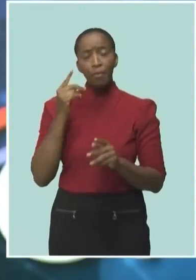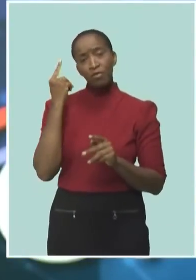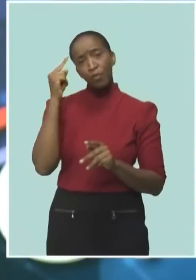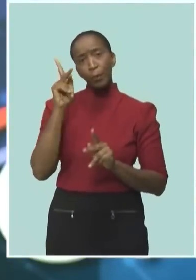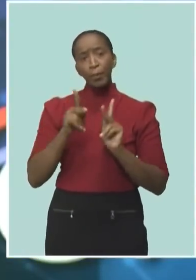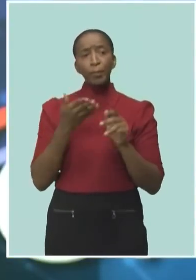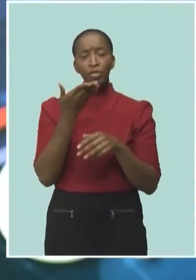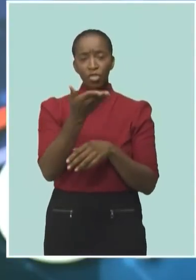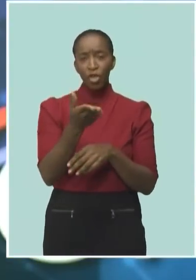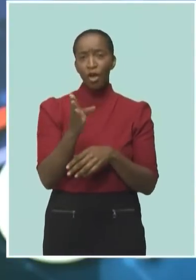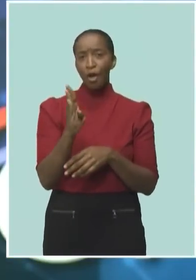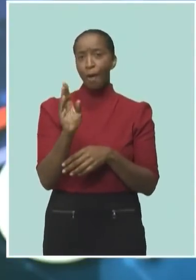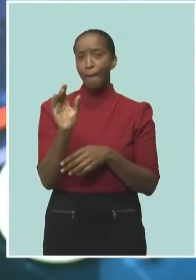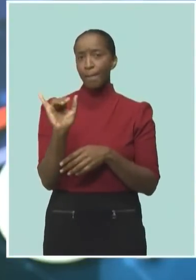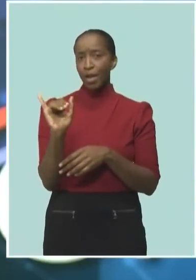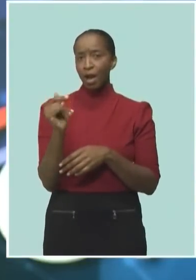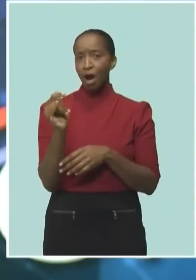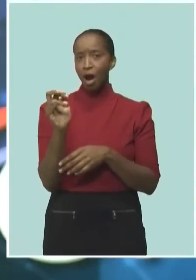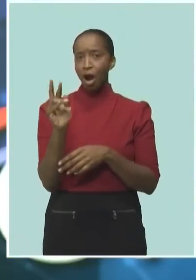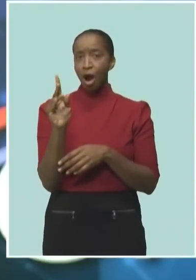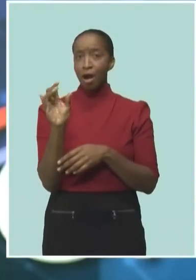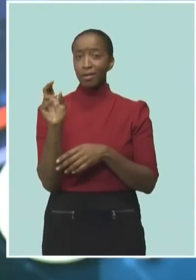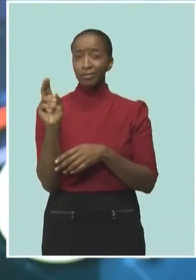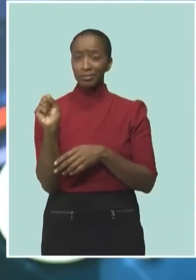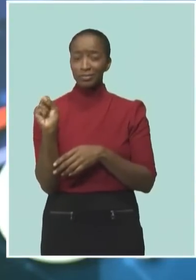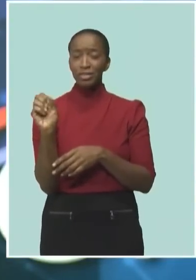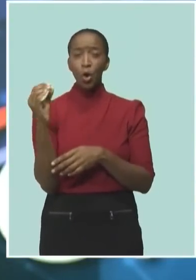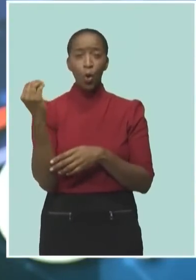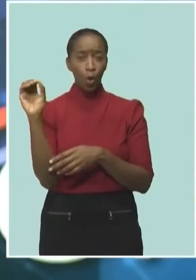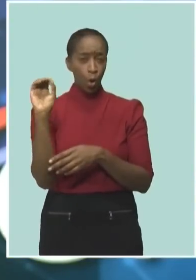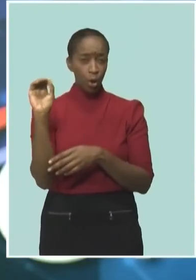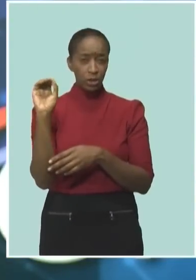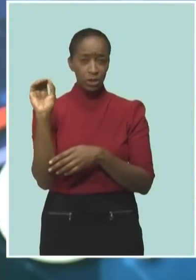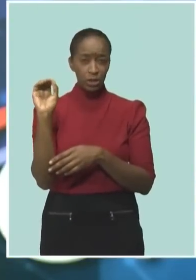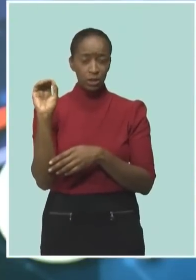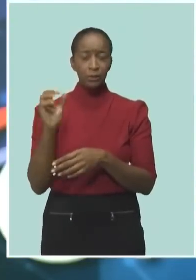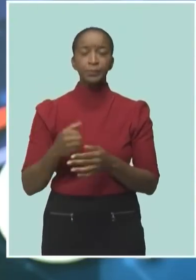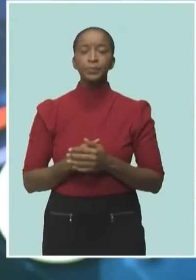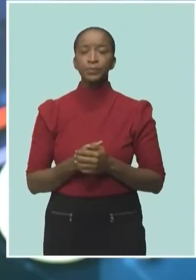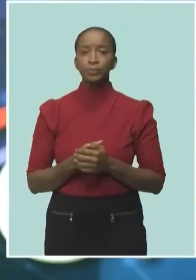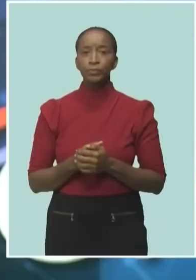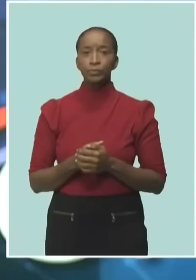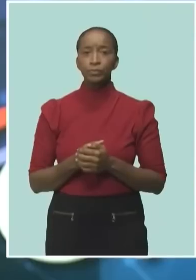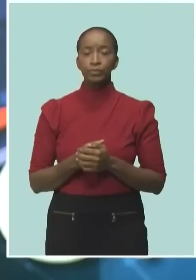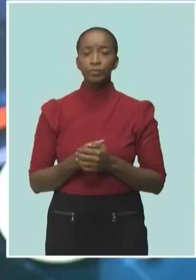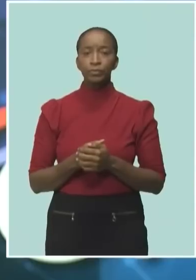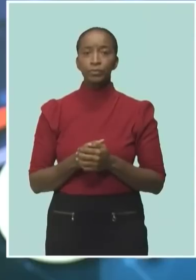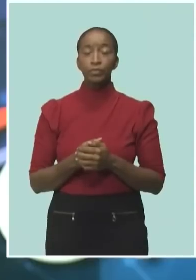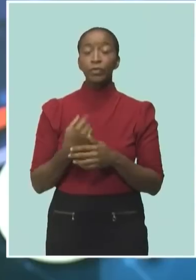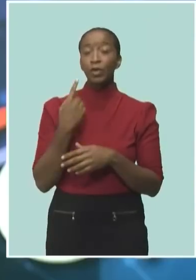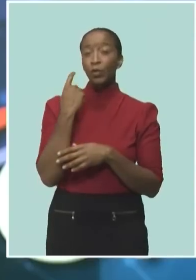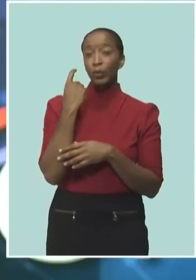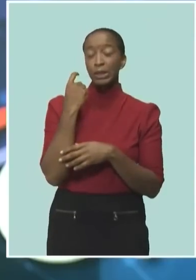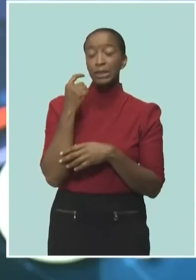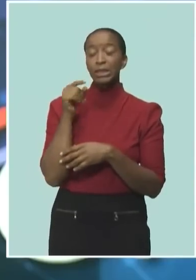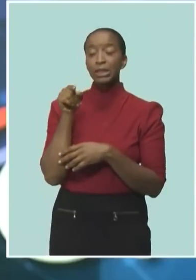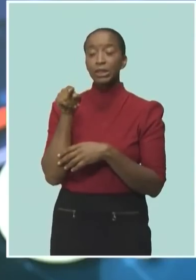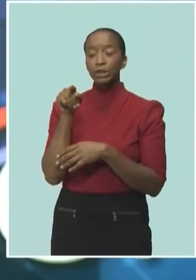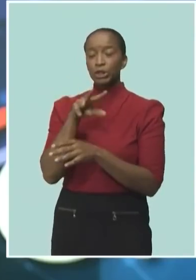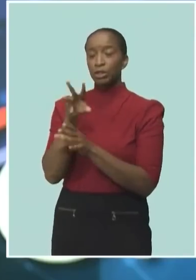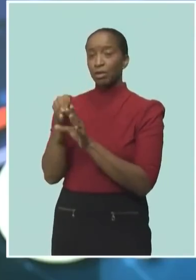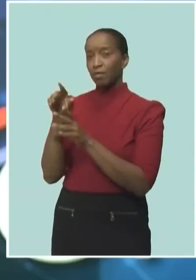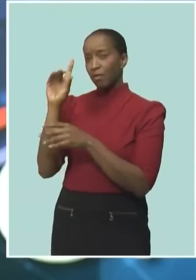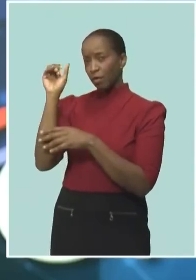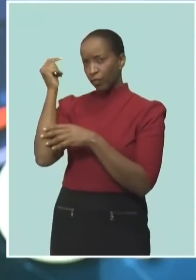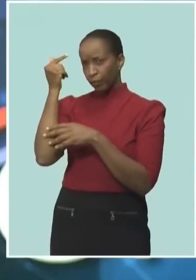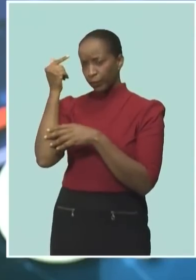just Monday, Minister in the Prime Minister's office with responsibility for culture, Dr. Chantal Munro-Knight, pointed out that the money spent on